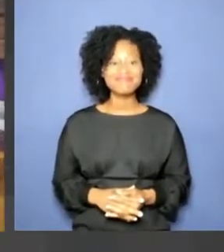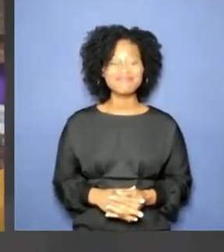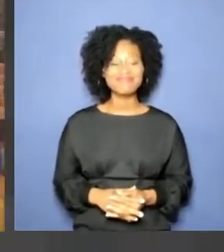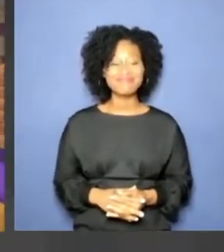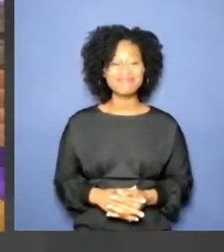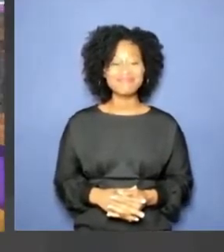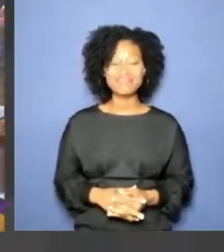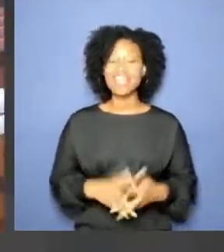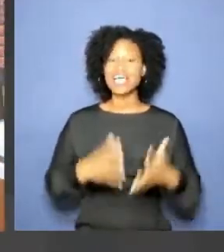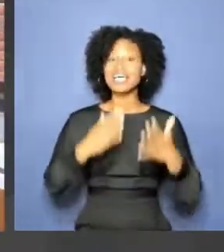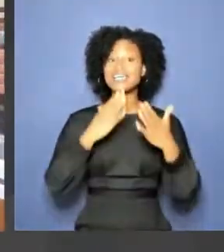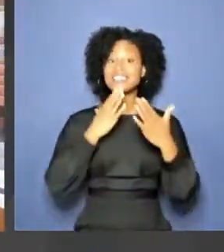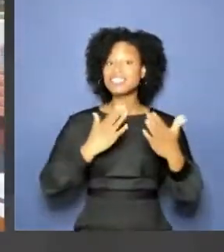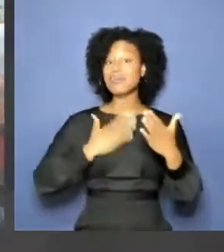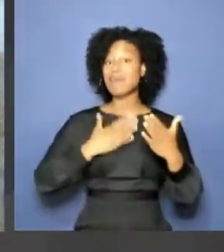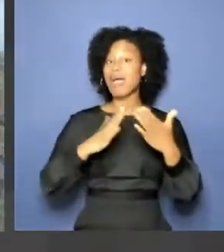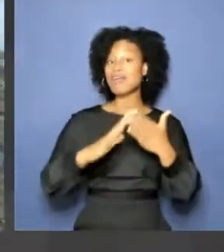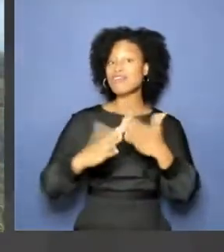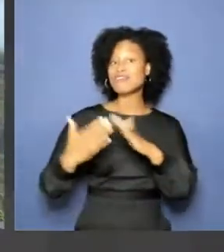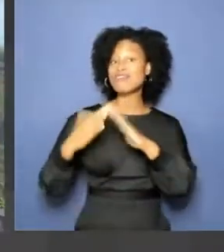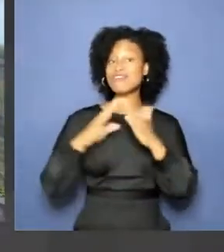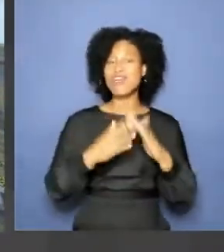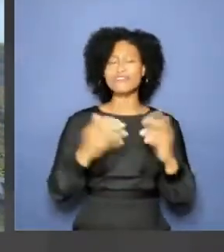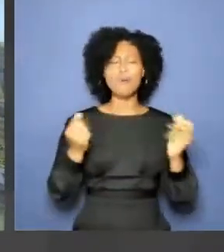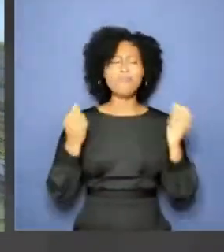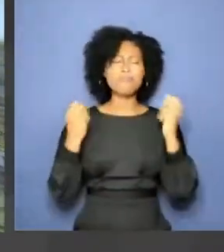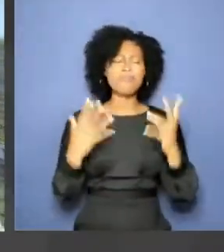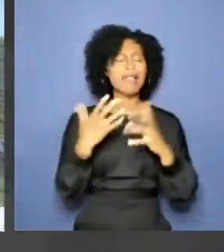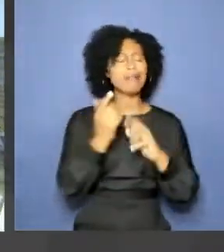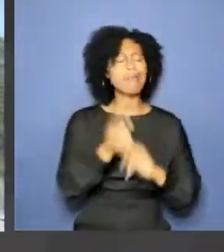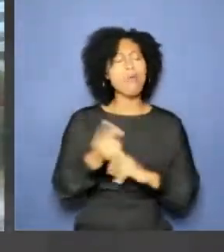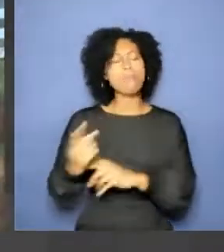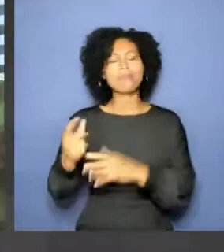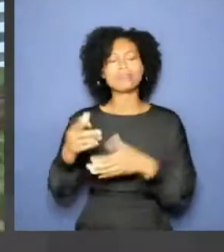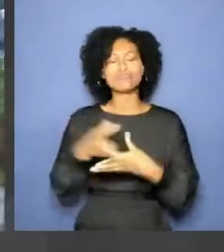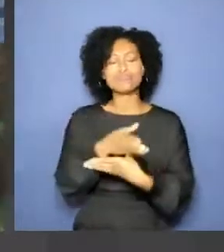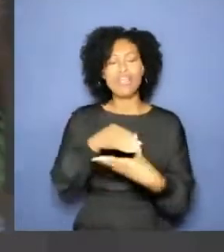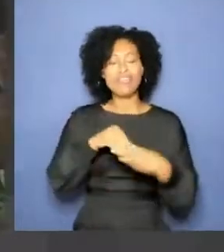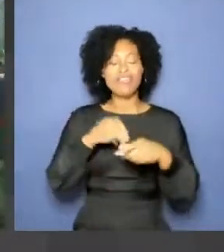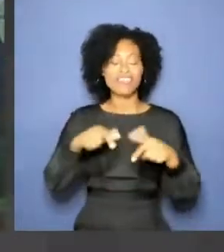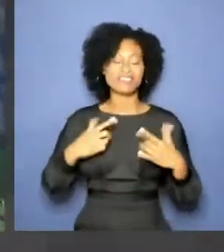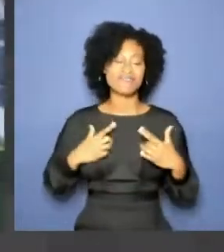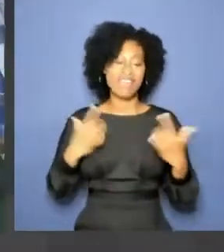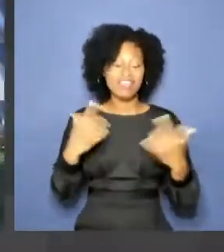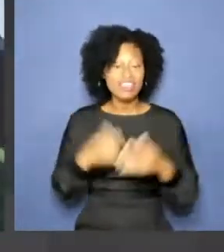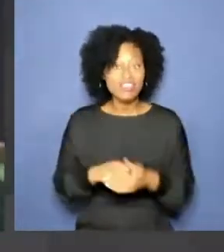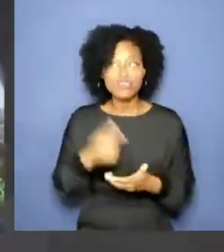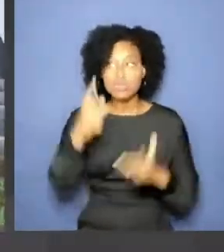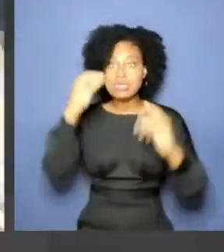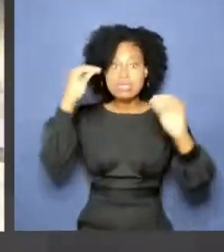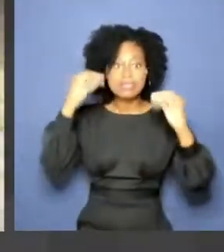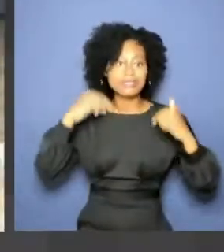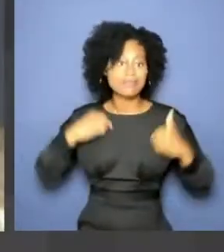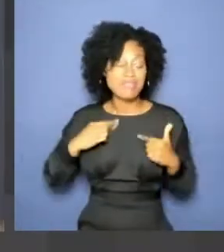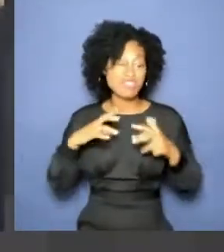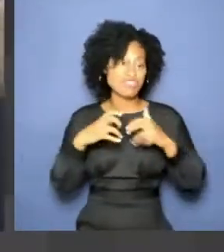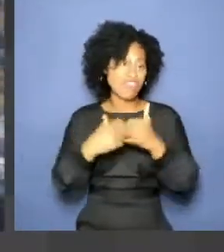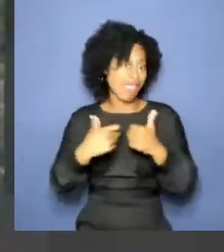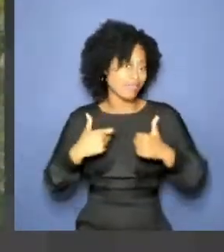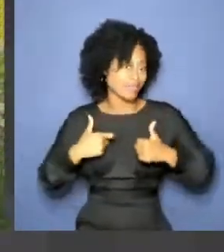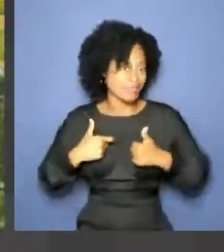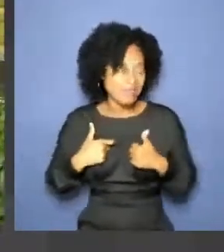Thanks to my community for so many moments shared in this event. You teach me, you challenge me,